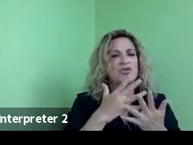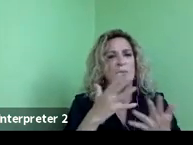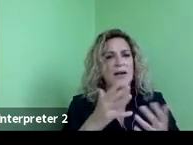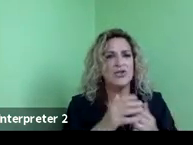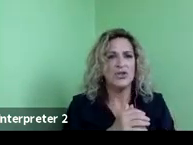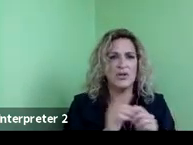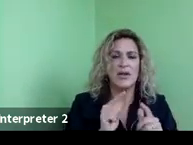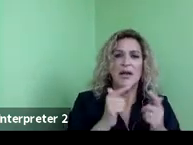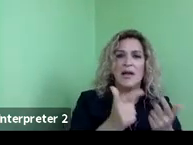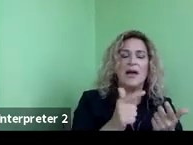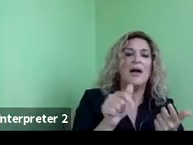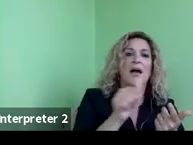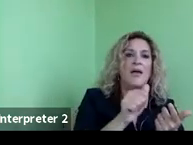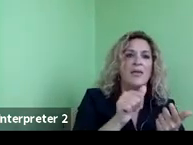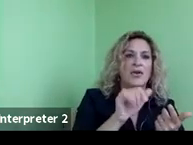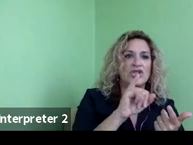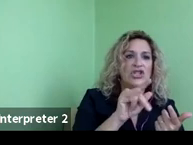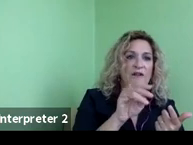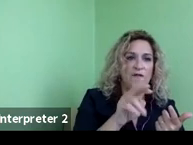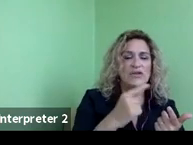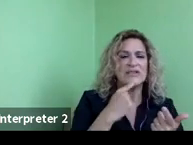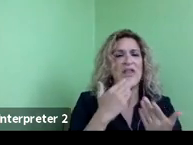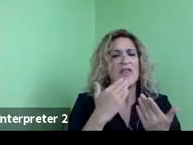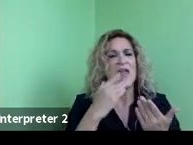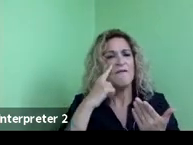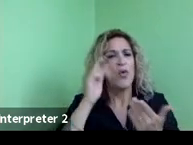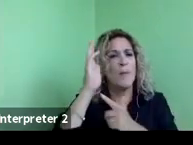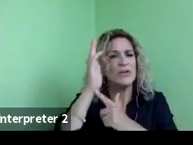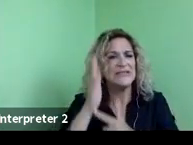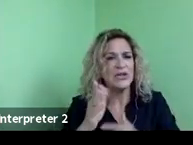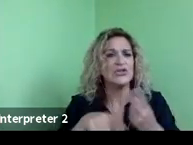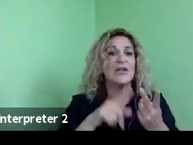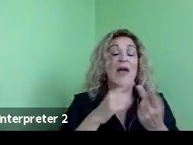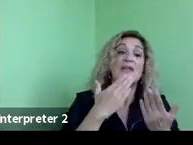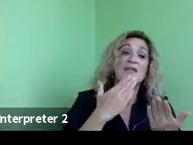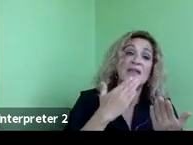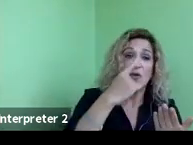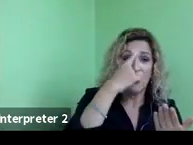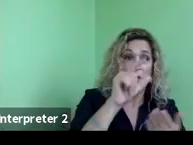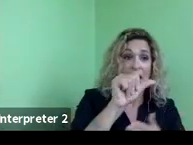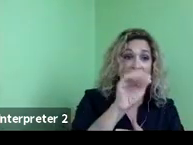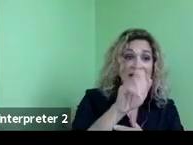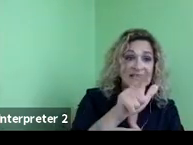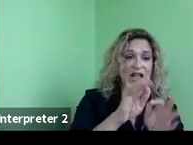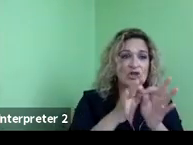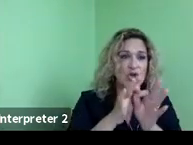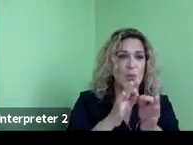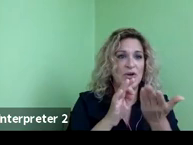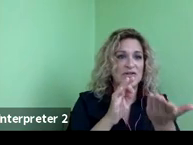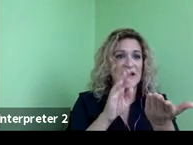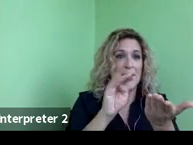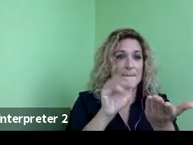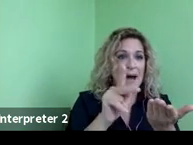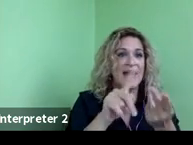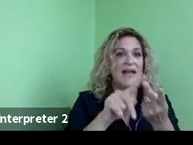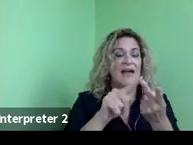presenters and to our ASL interpreters today, Mike and Gloria. You will be receiving a follow-up